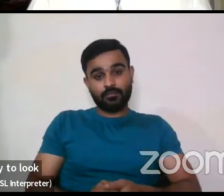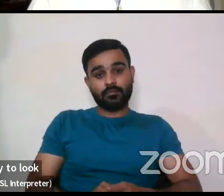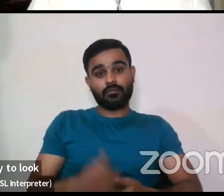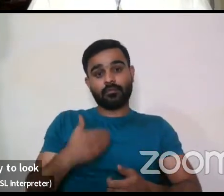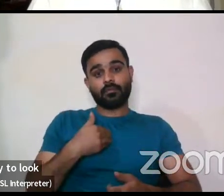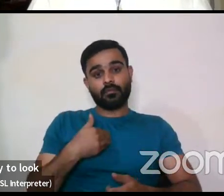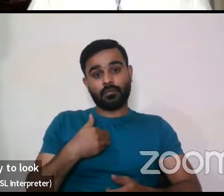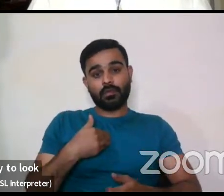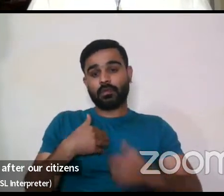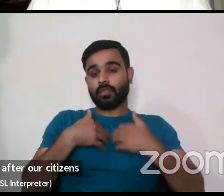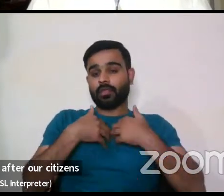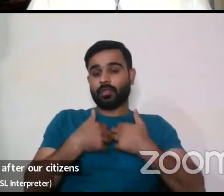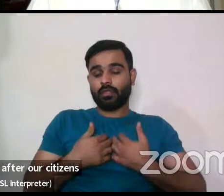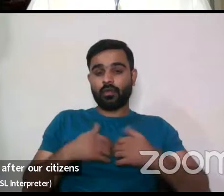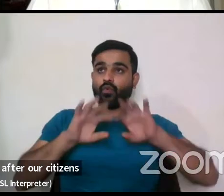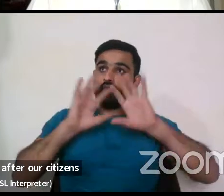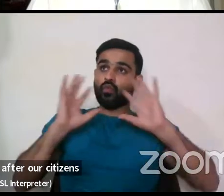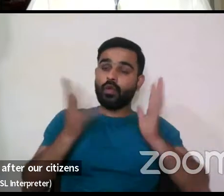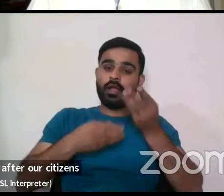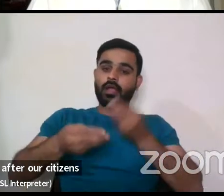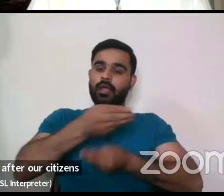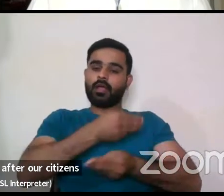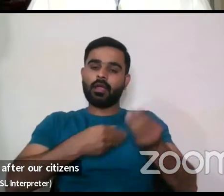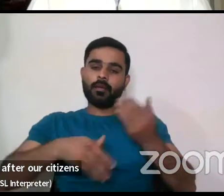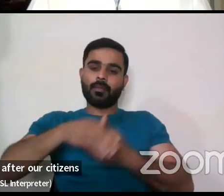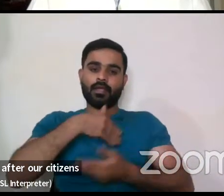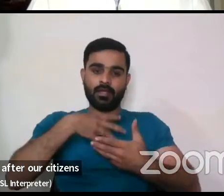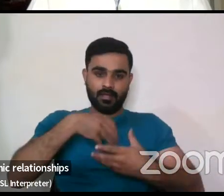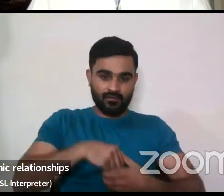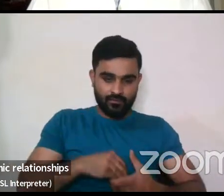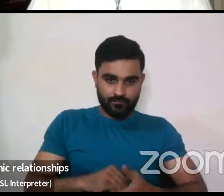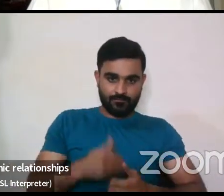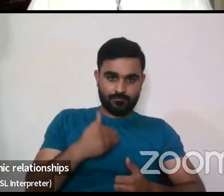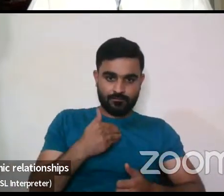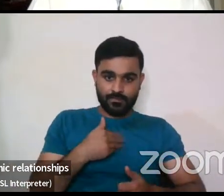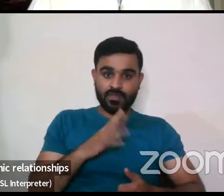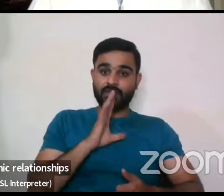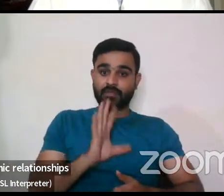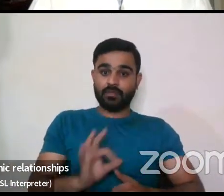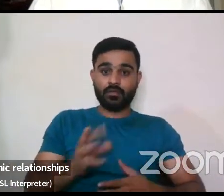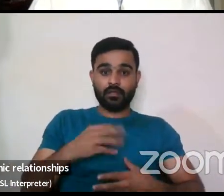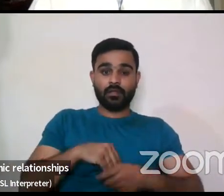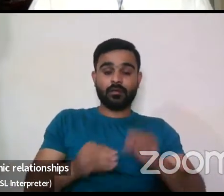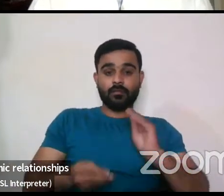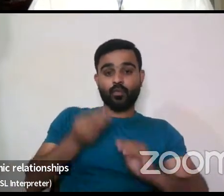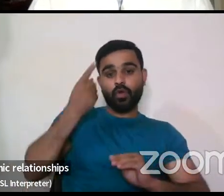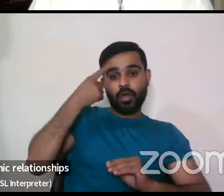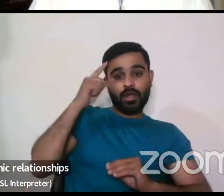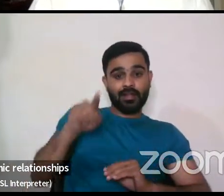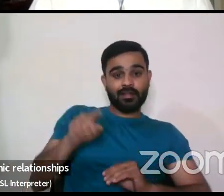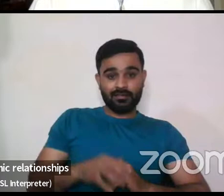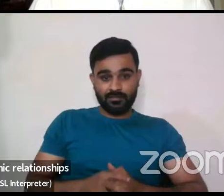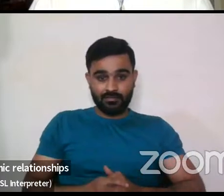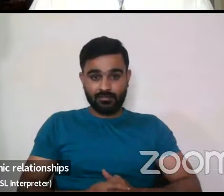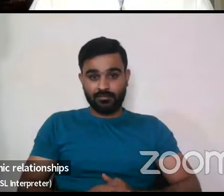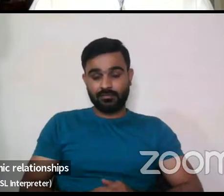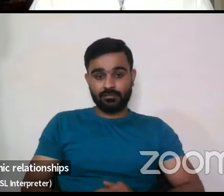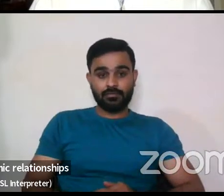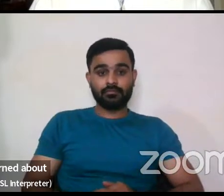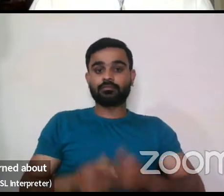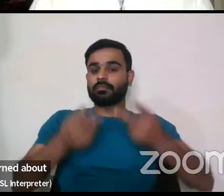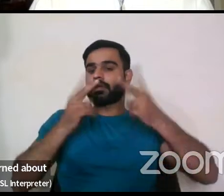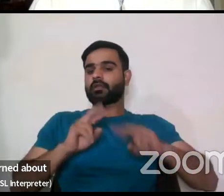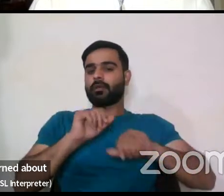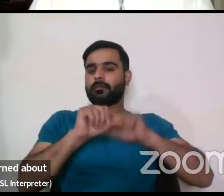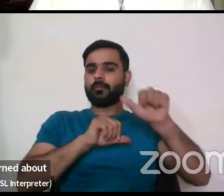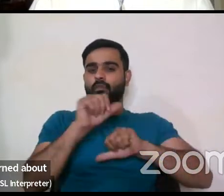so tied into global economic relationships that we are actually more concerned about the intermediate